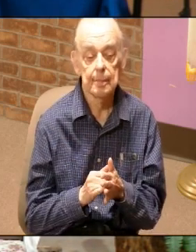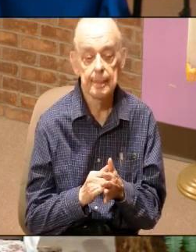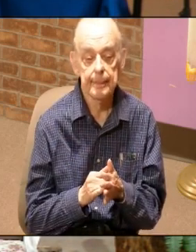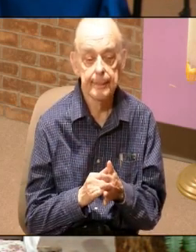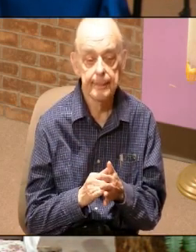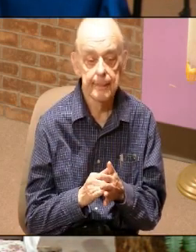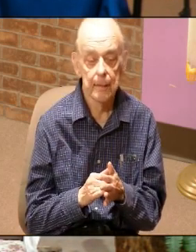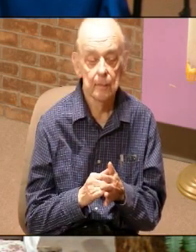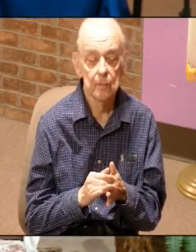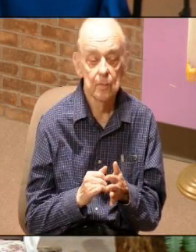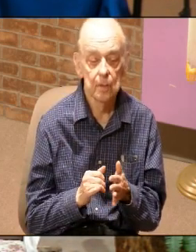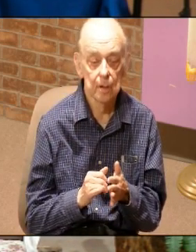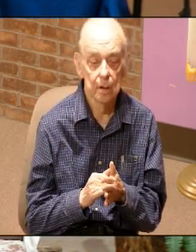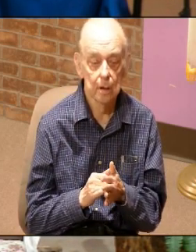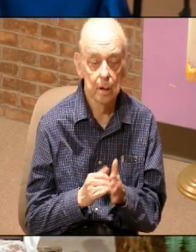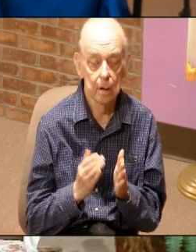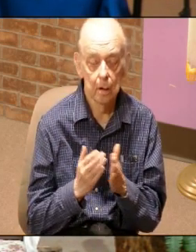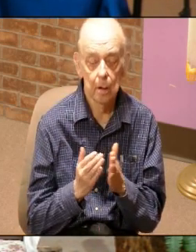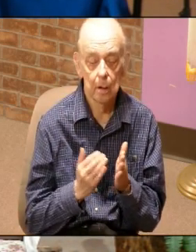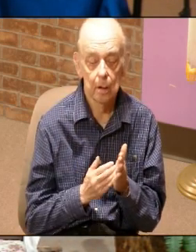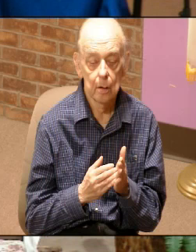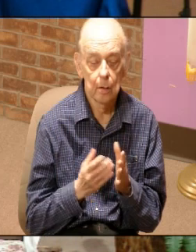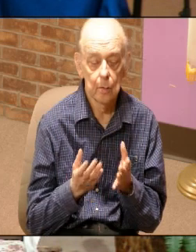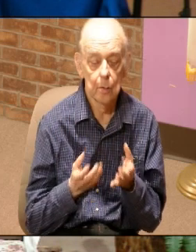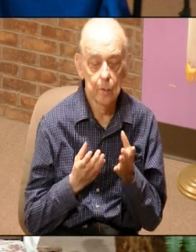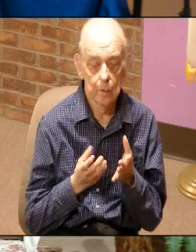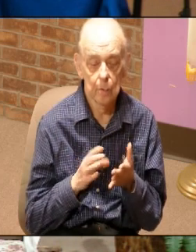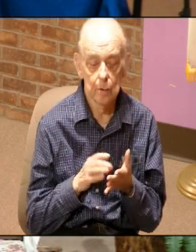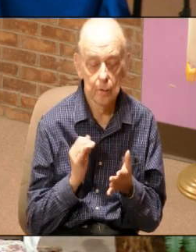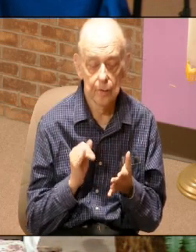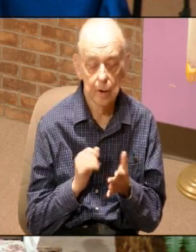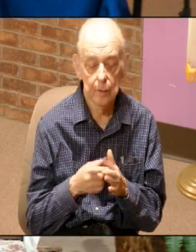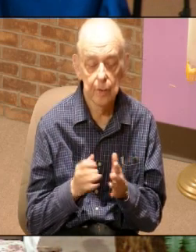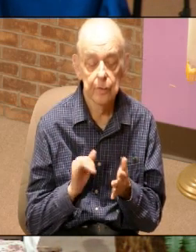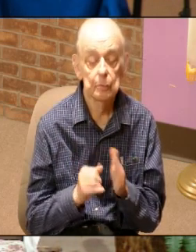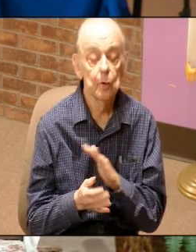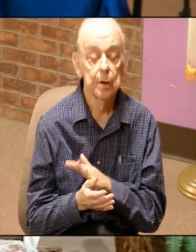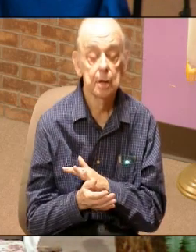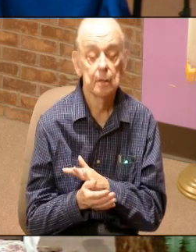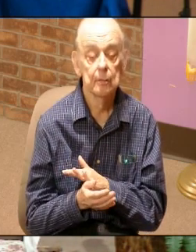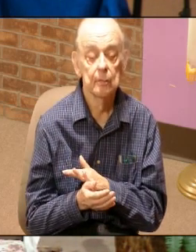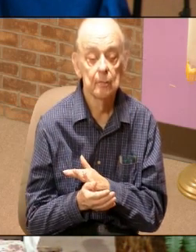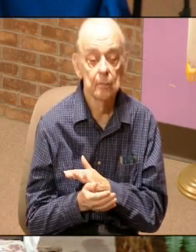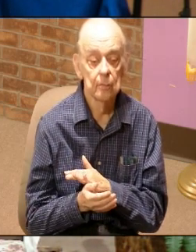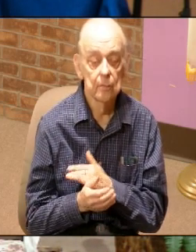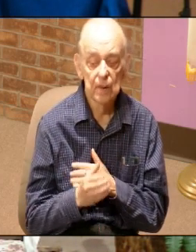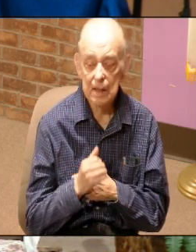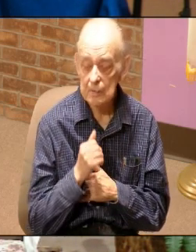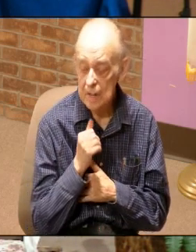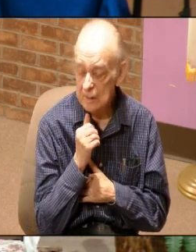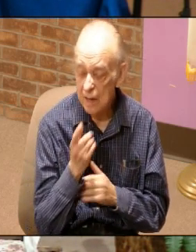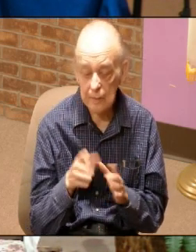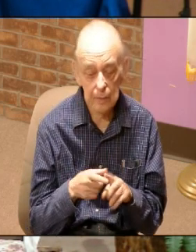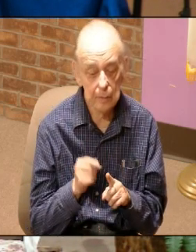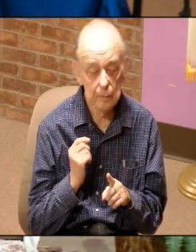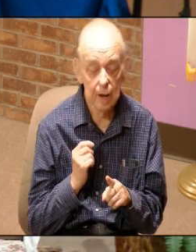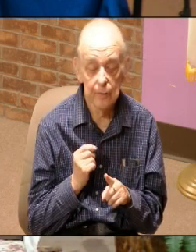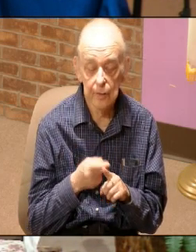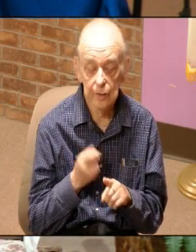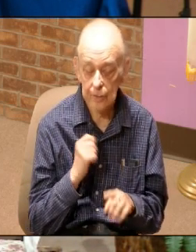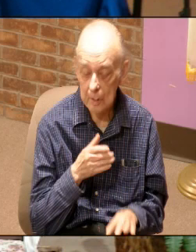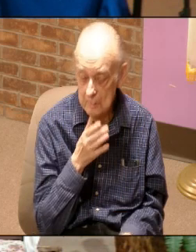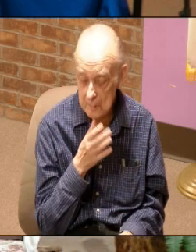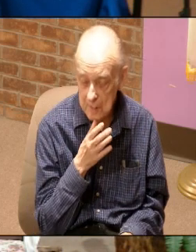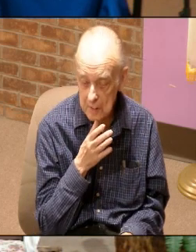this lessons that we want to draw from this morning are not just from mothers